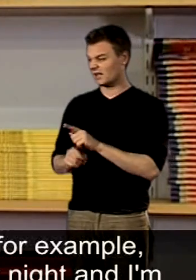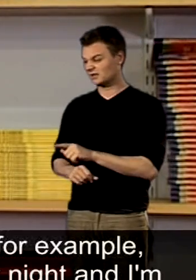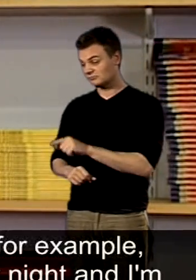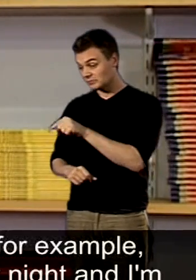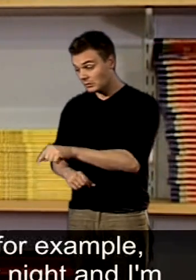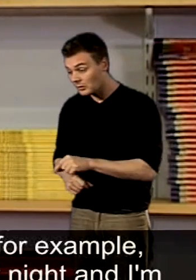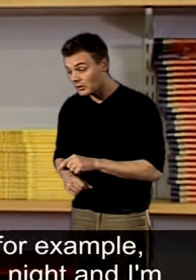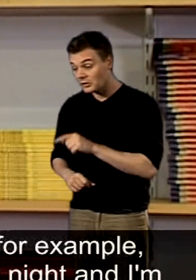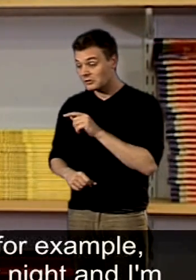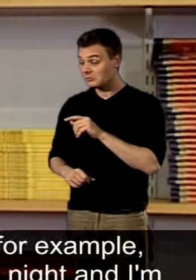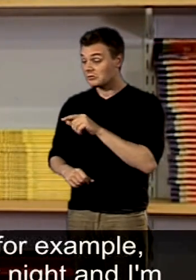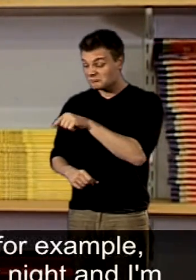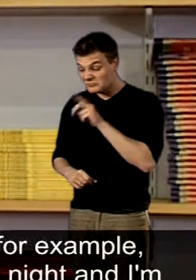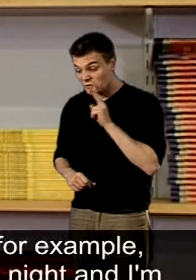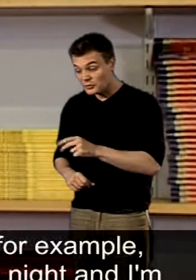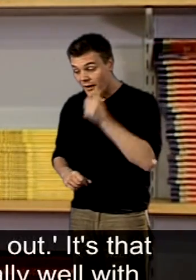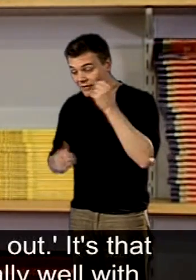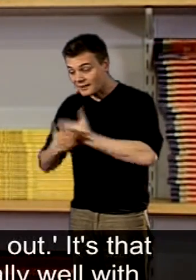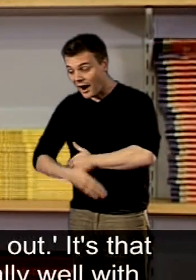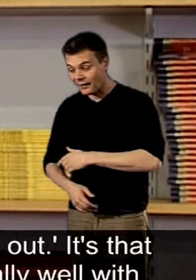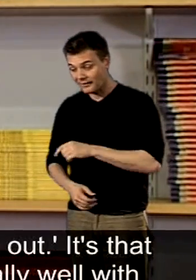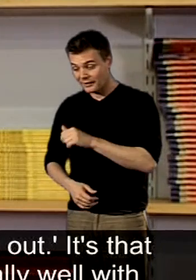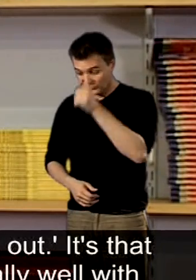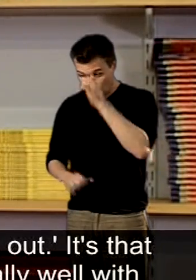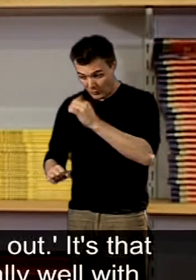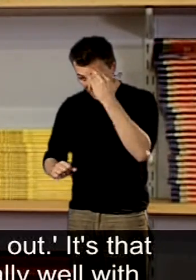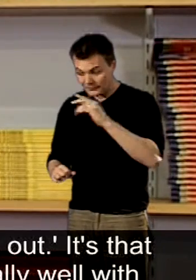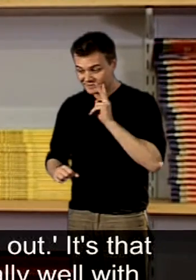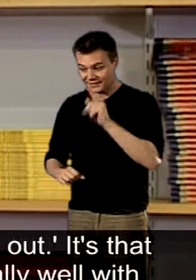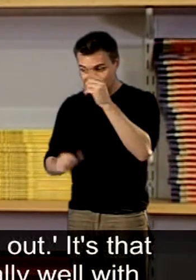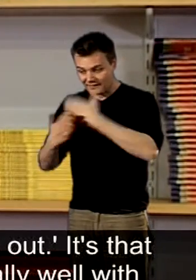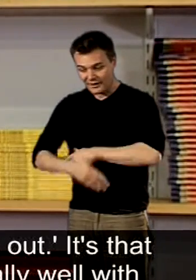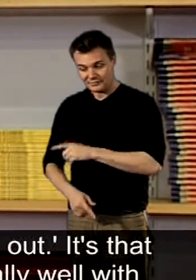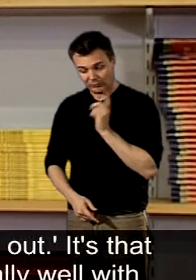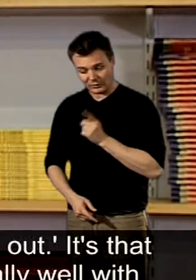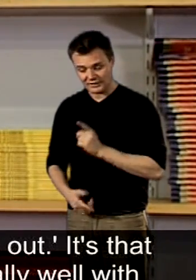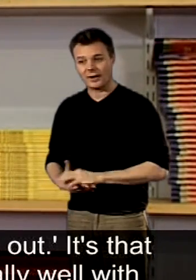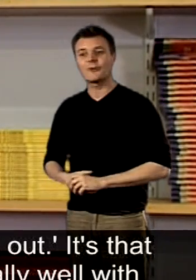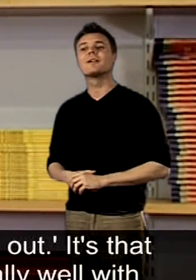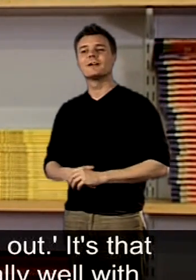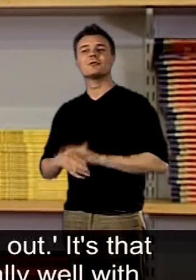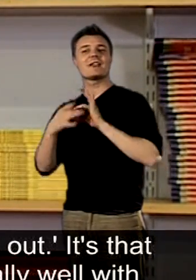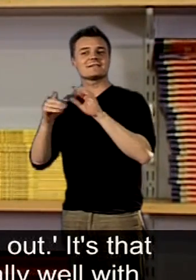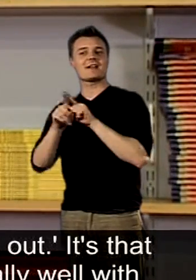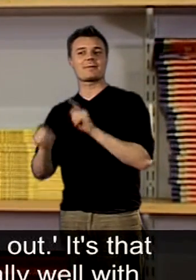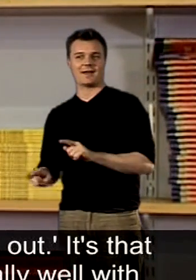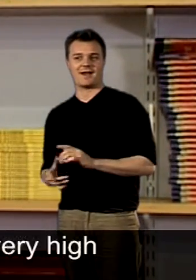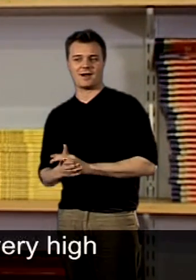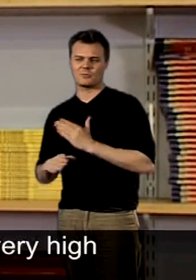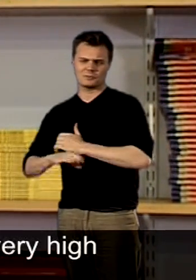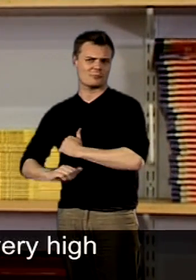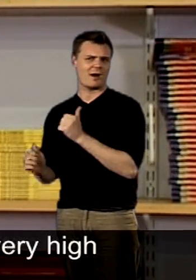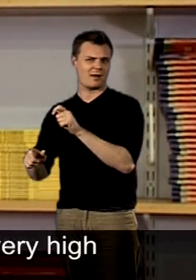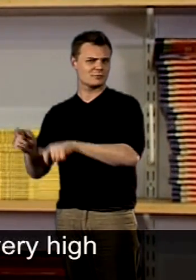for example, they might say, well, I saw you last night and I'm seeing your mum tonight, so watch out. And it's that sort of relationship which works really well with some of